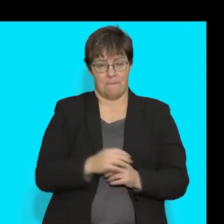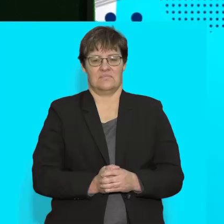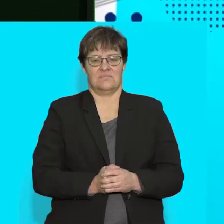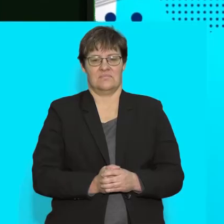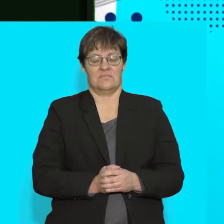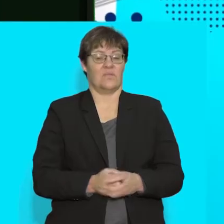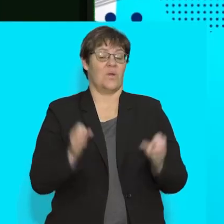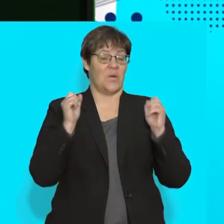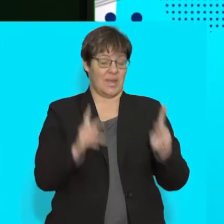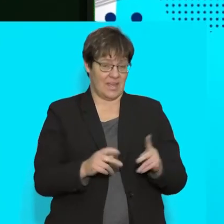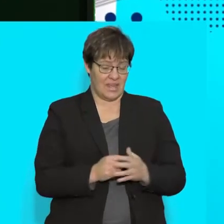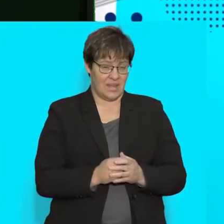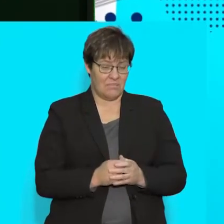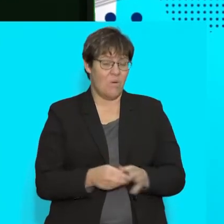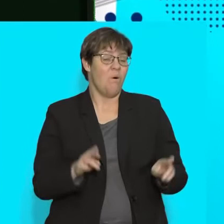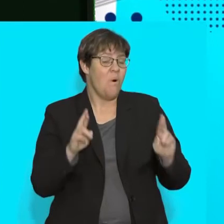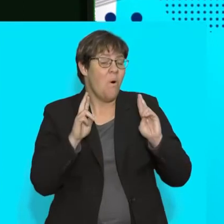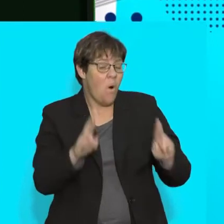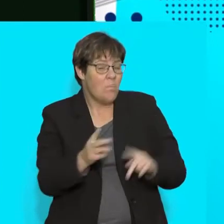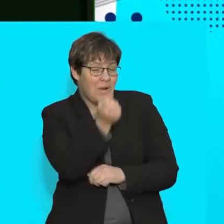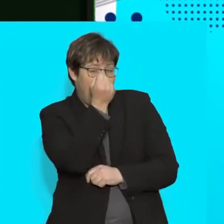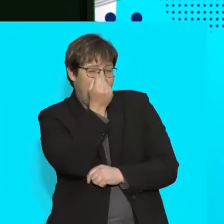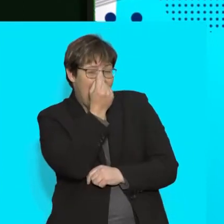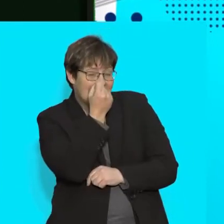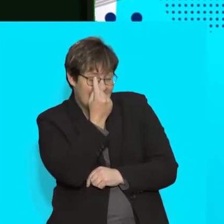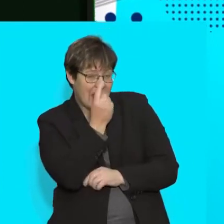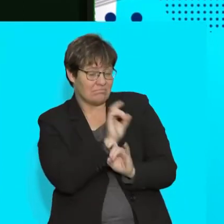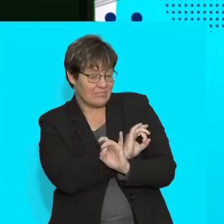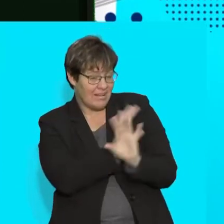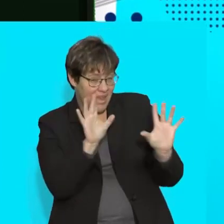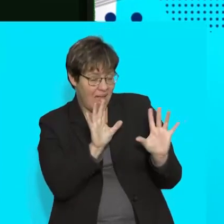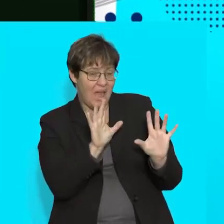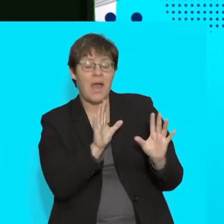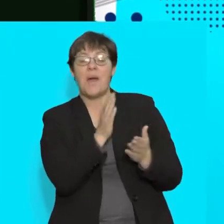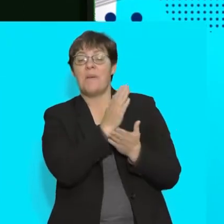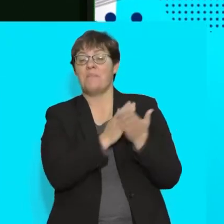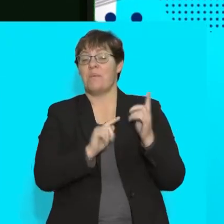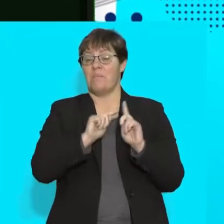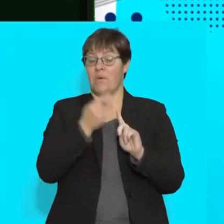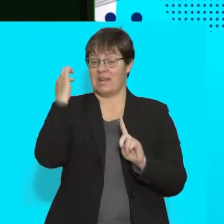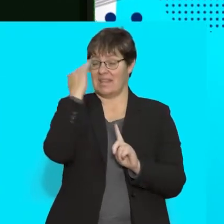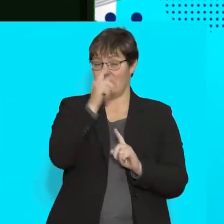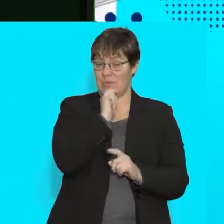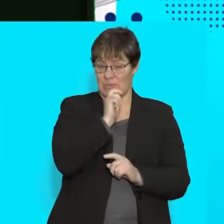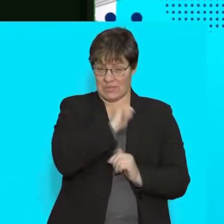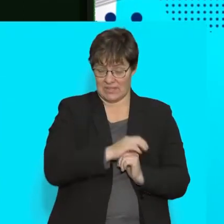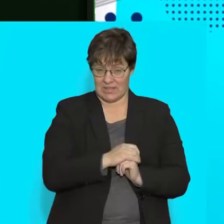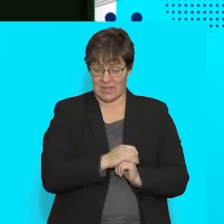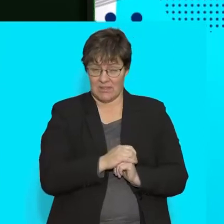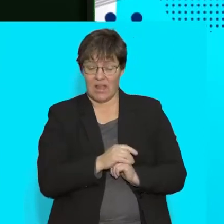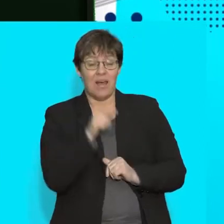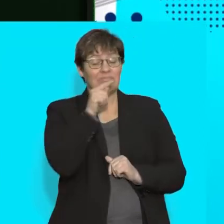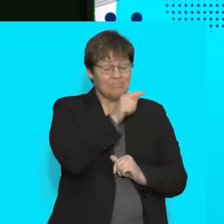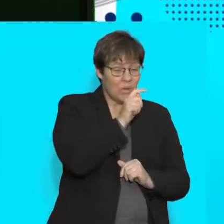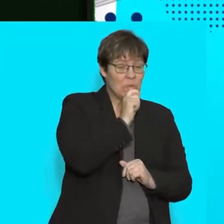parallelogram. All right, guys, I really hope now you understand how to use the midpoint theorem and when do you